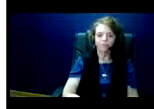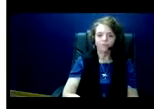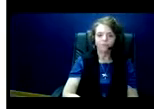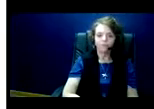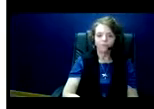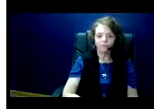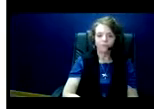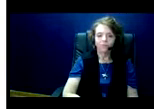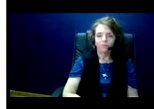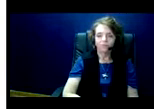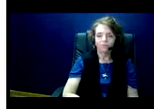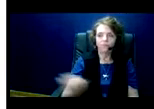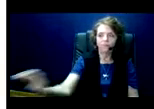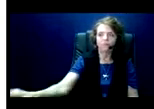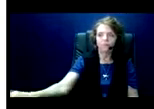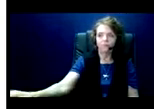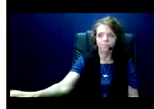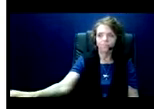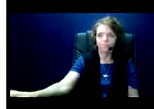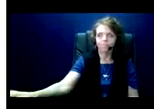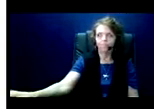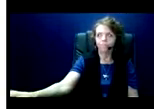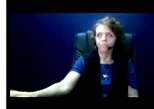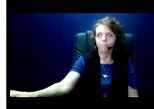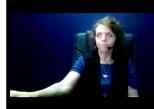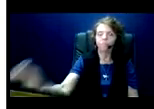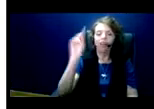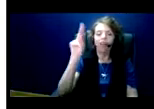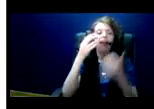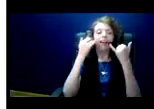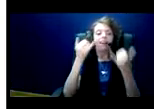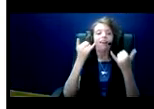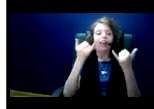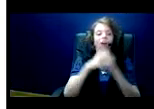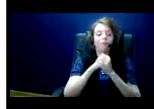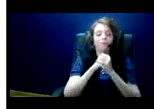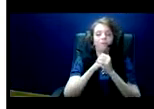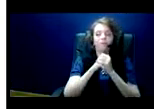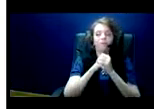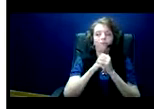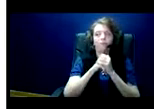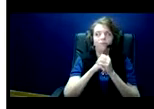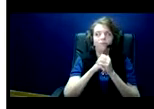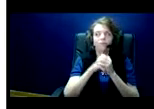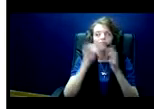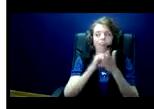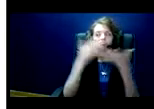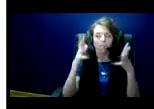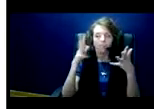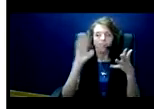Perfect. oh, and now that we have finished our welcome,